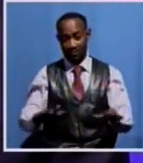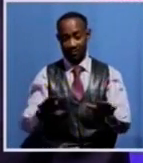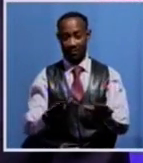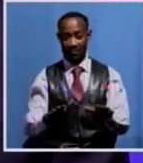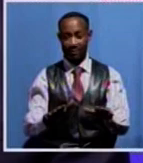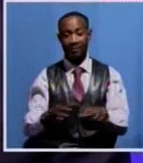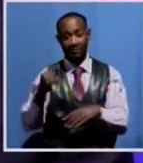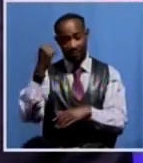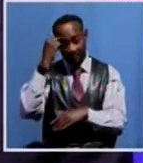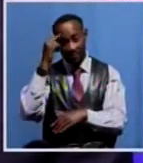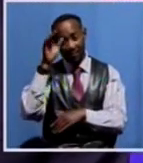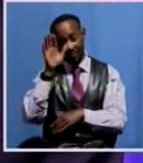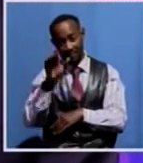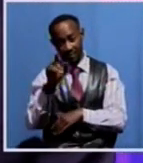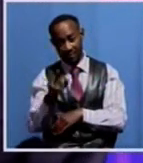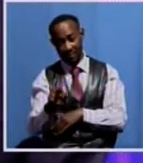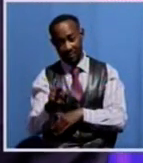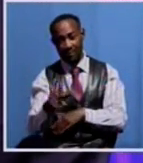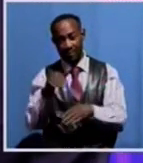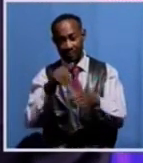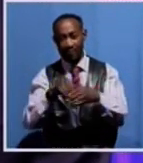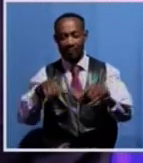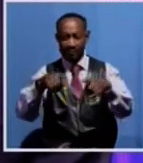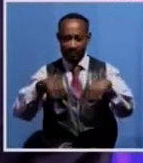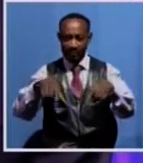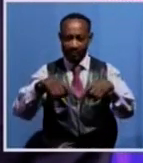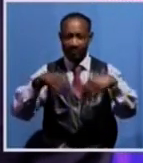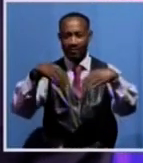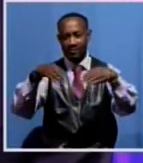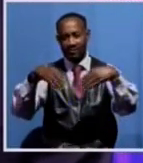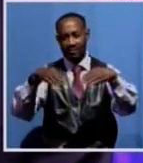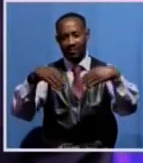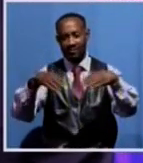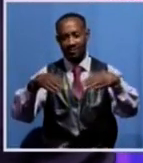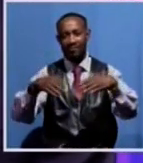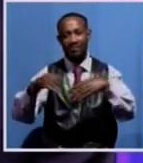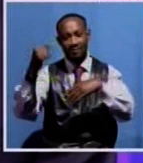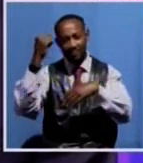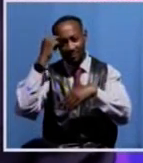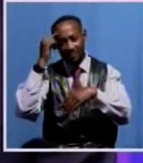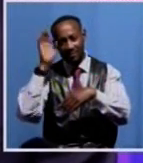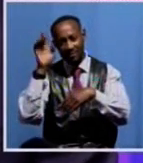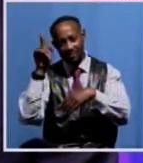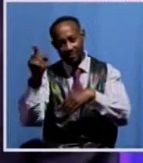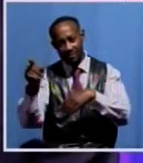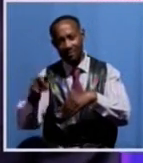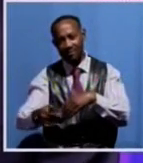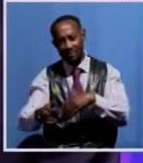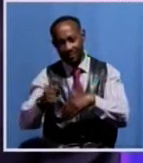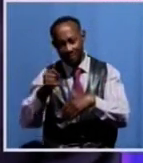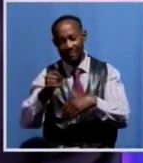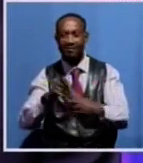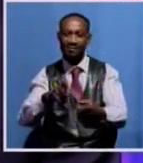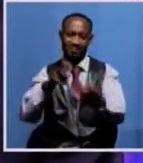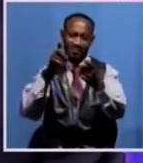mean the government's presence in the domestic market, government securities market, is itself a